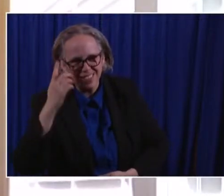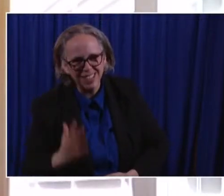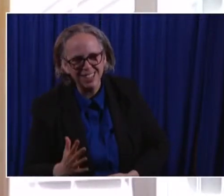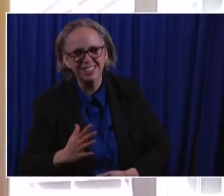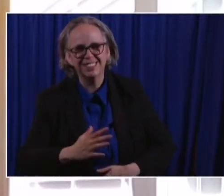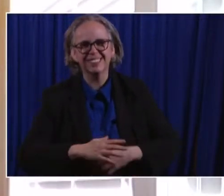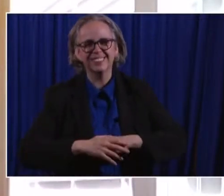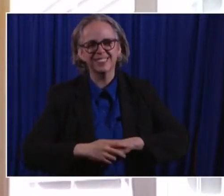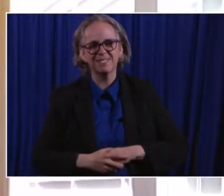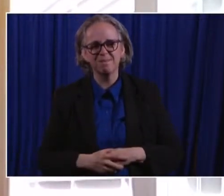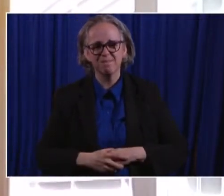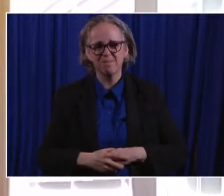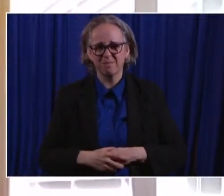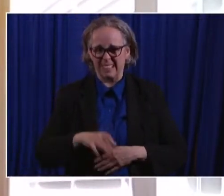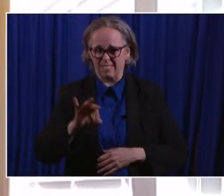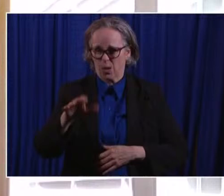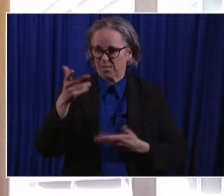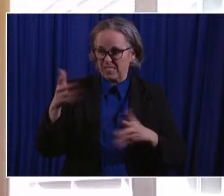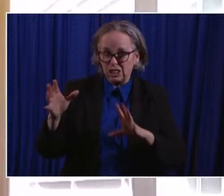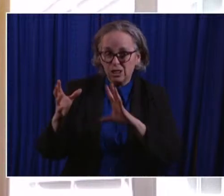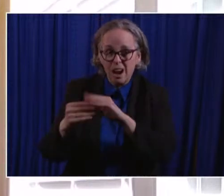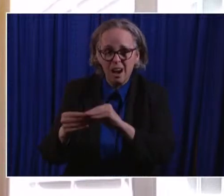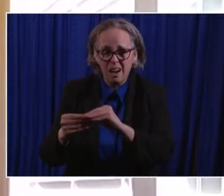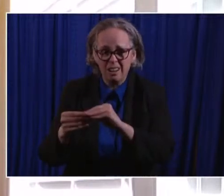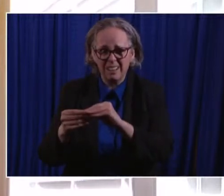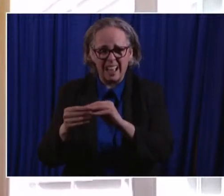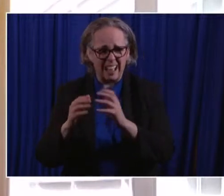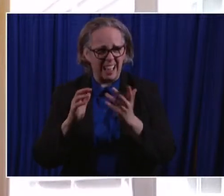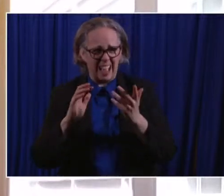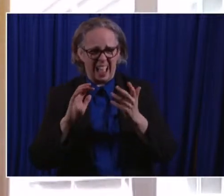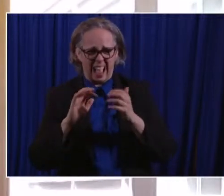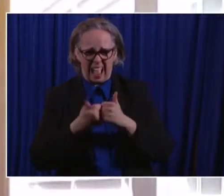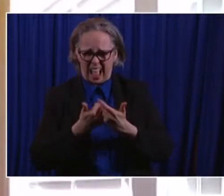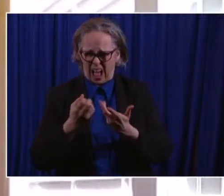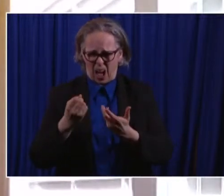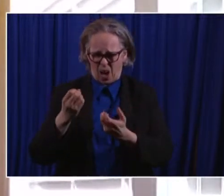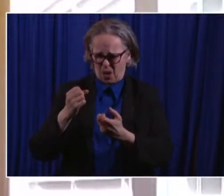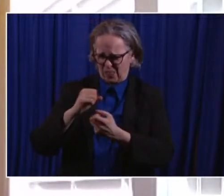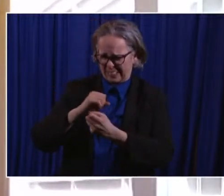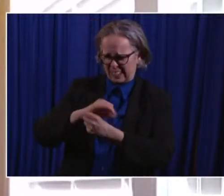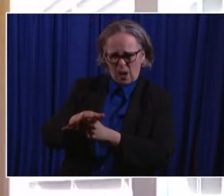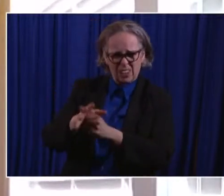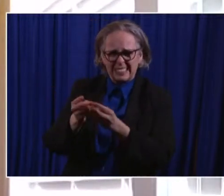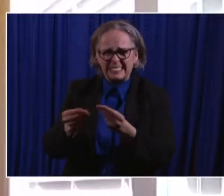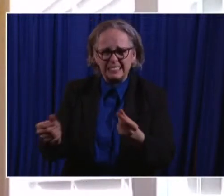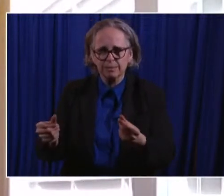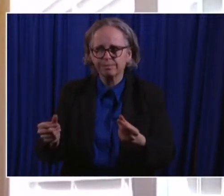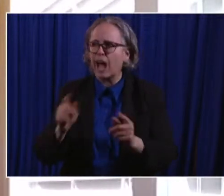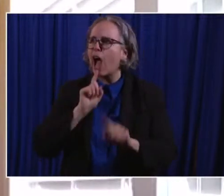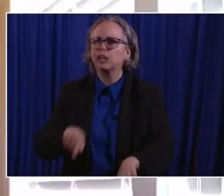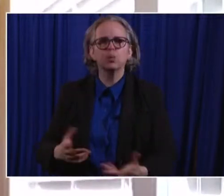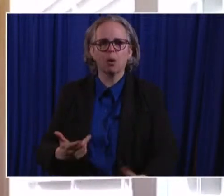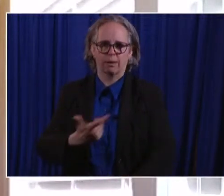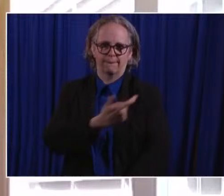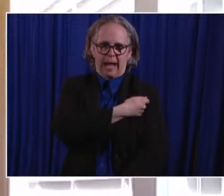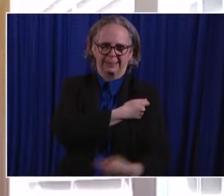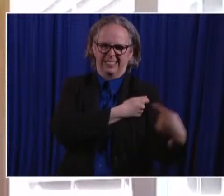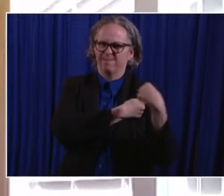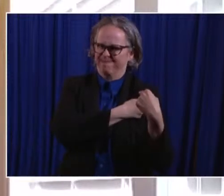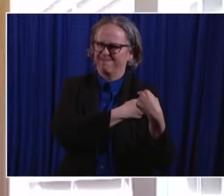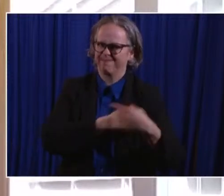our key to putting this pandemic behind us, and we're actually seeing the benefits of vaccination playing out on the world